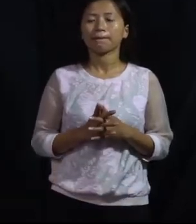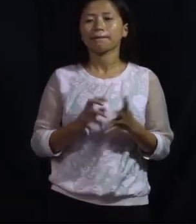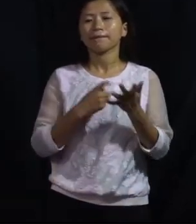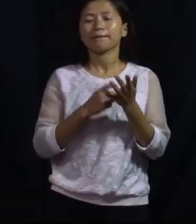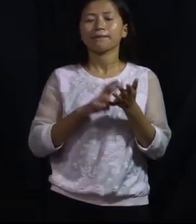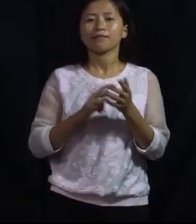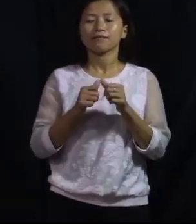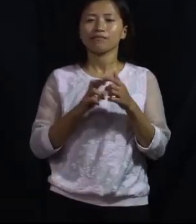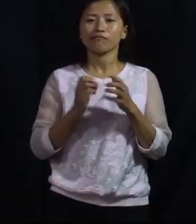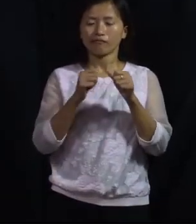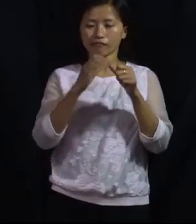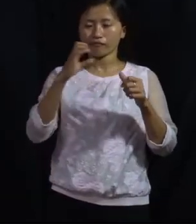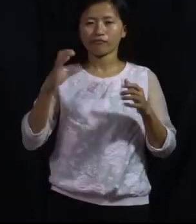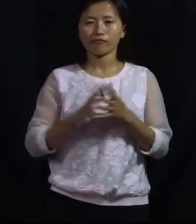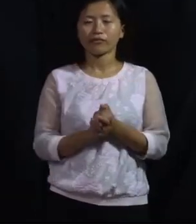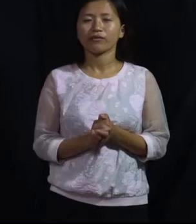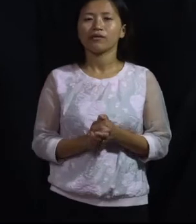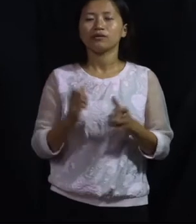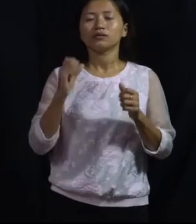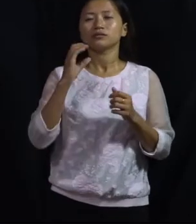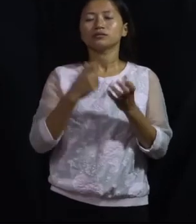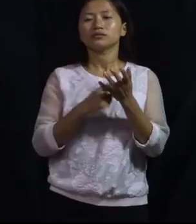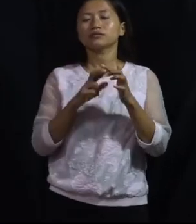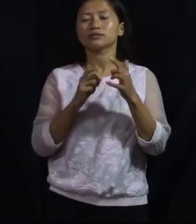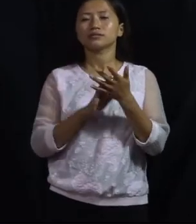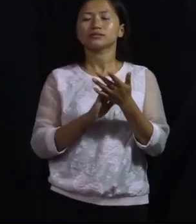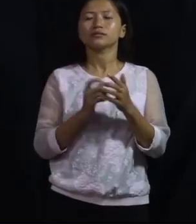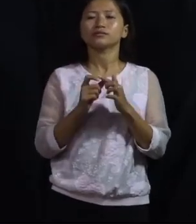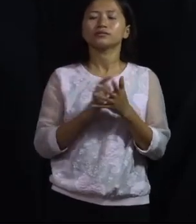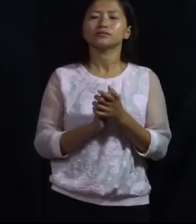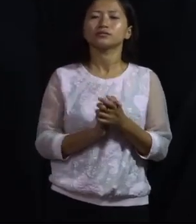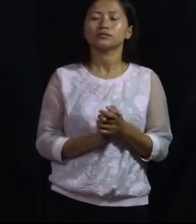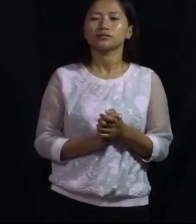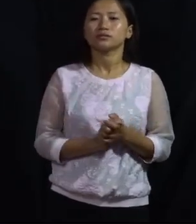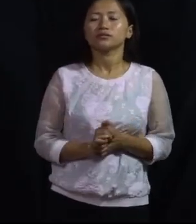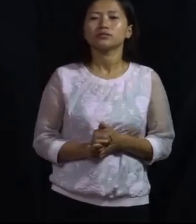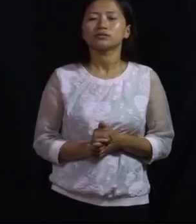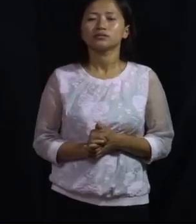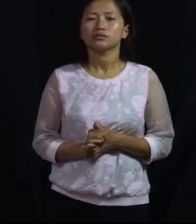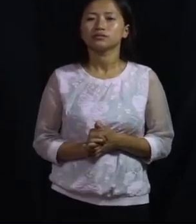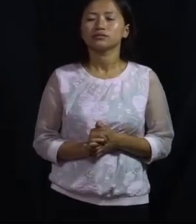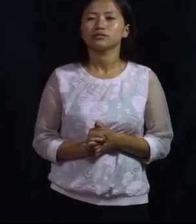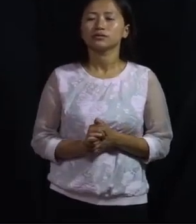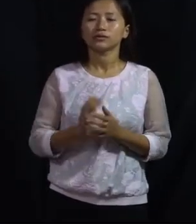Revaluation account. On the credit side, you have by sundry creditors